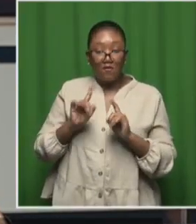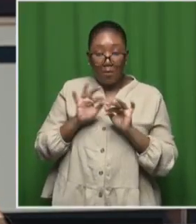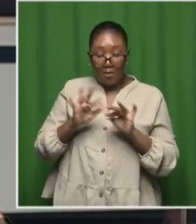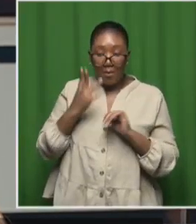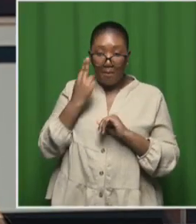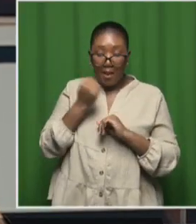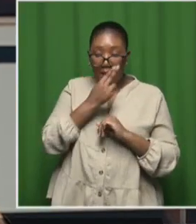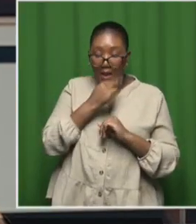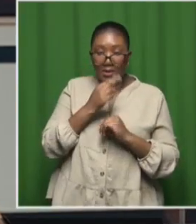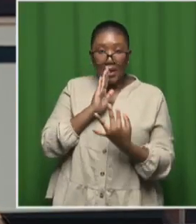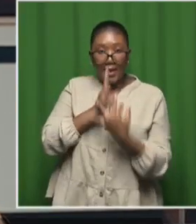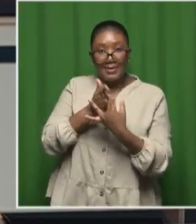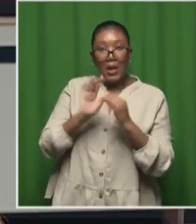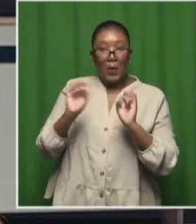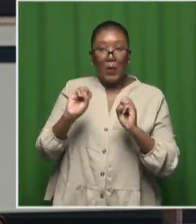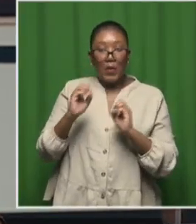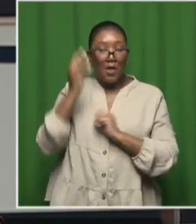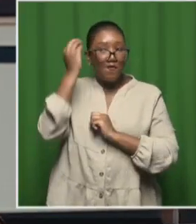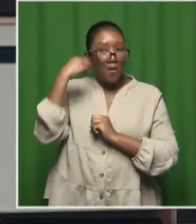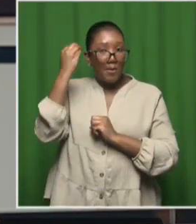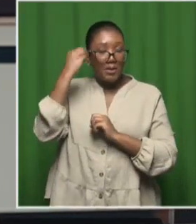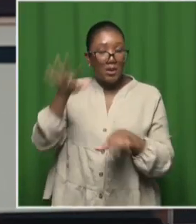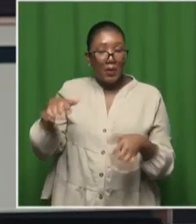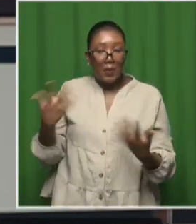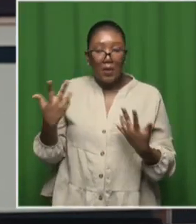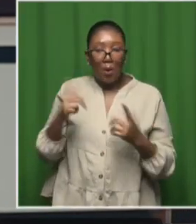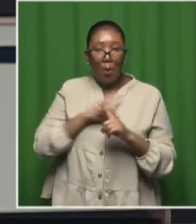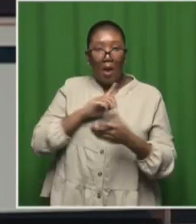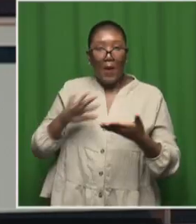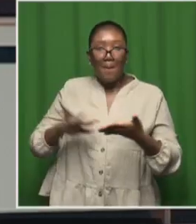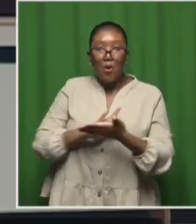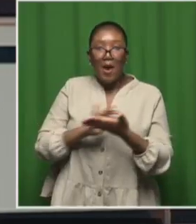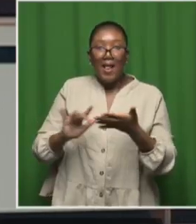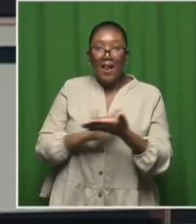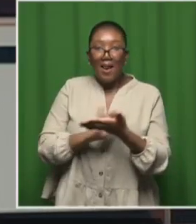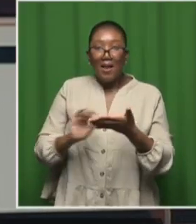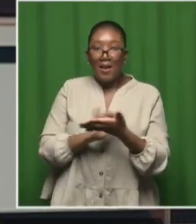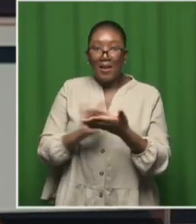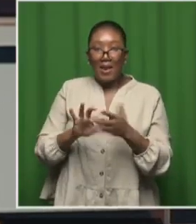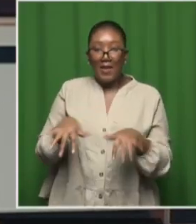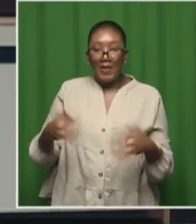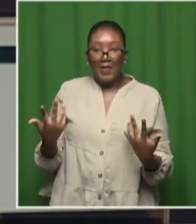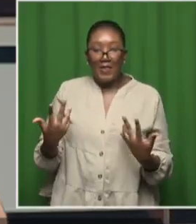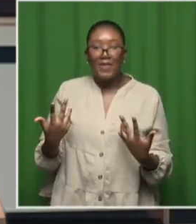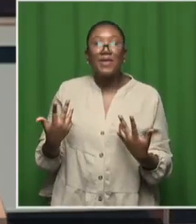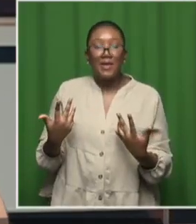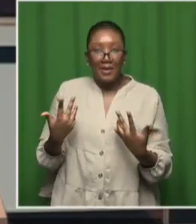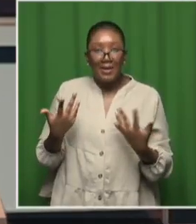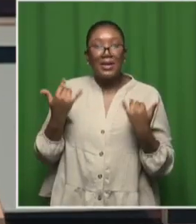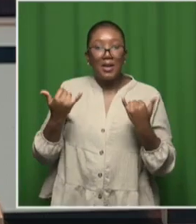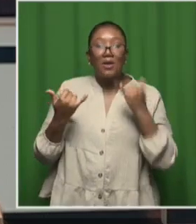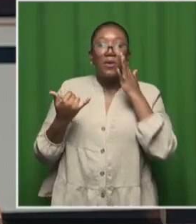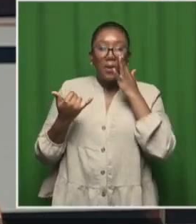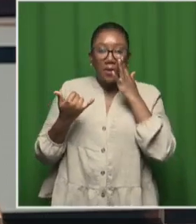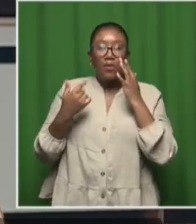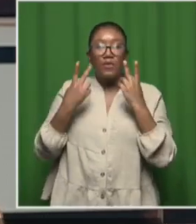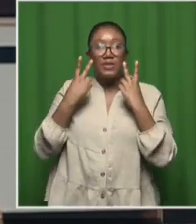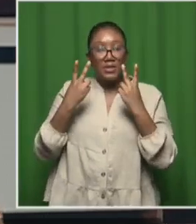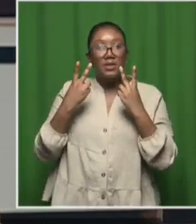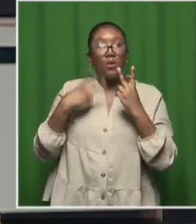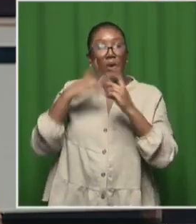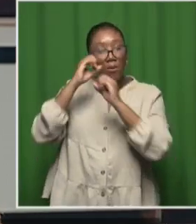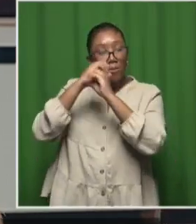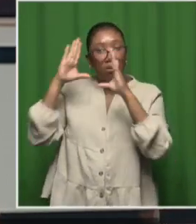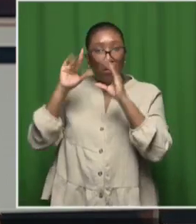being denied the information to these systems. So within the concept of the